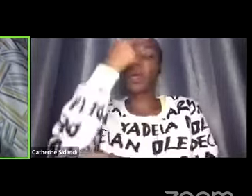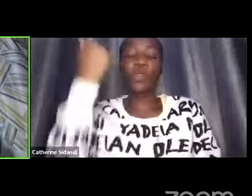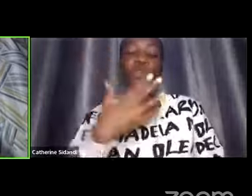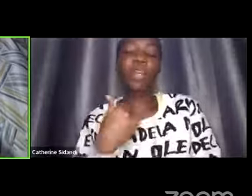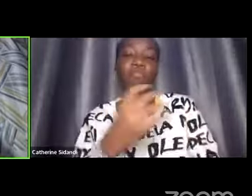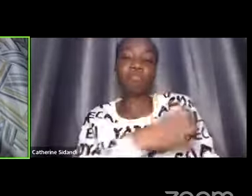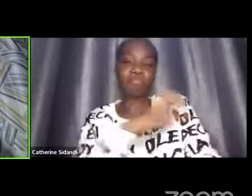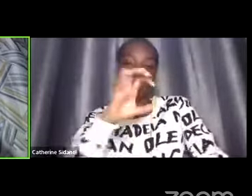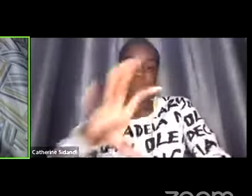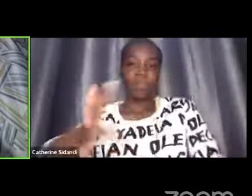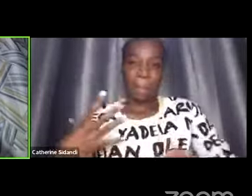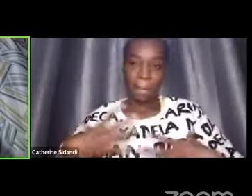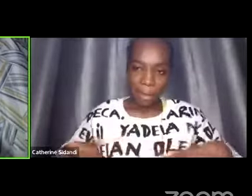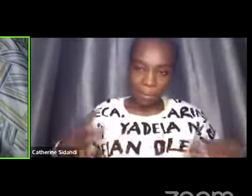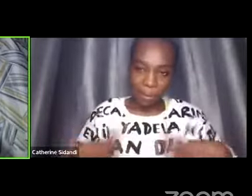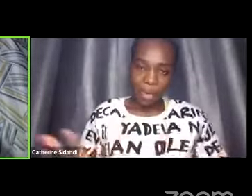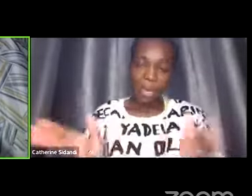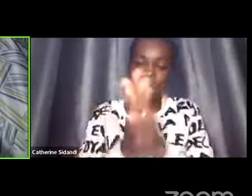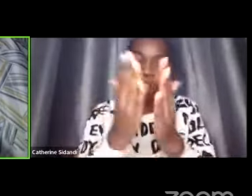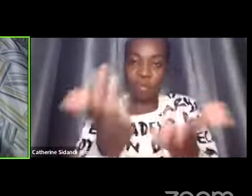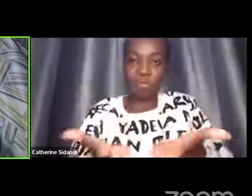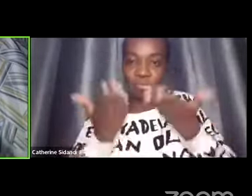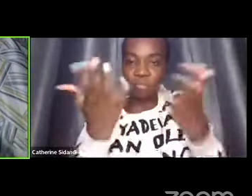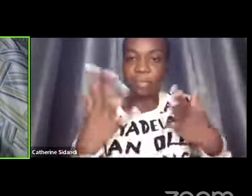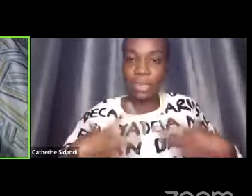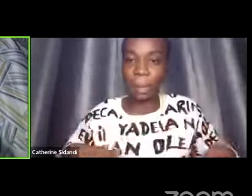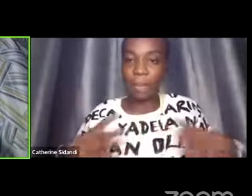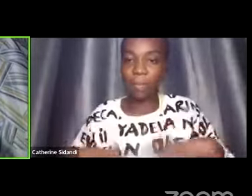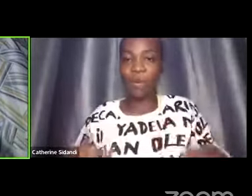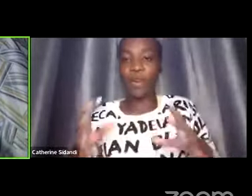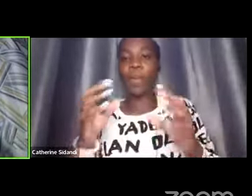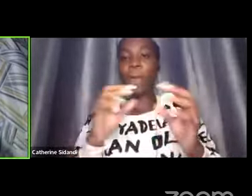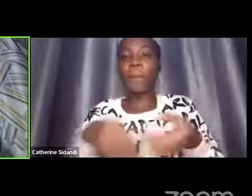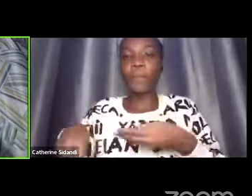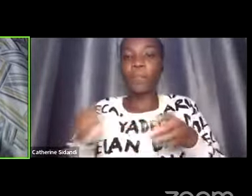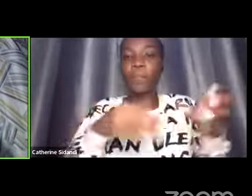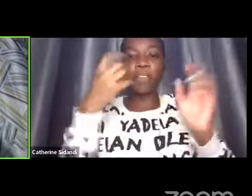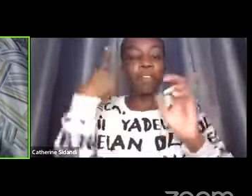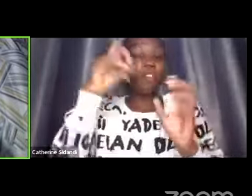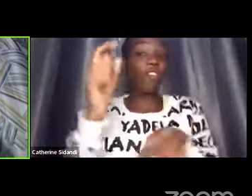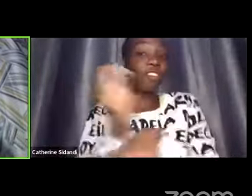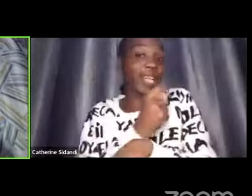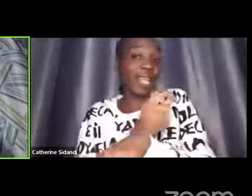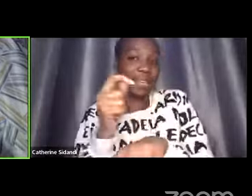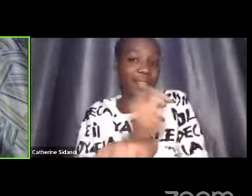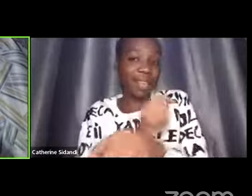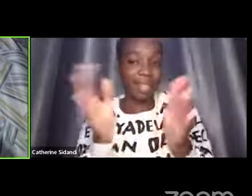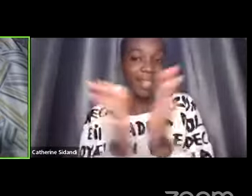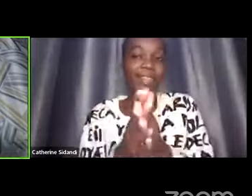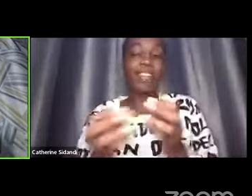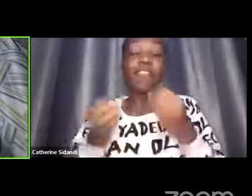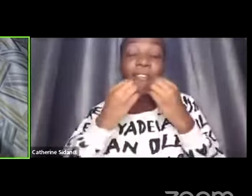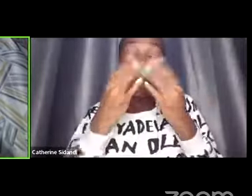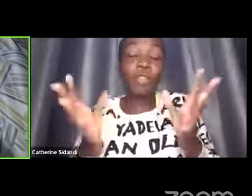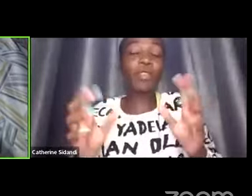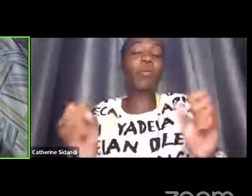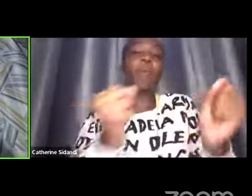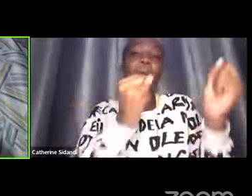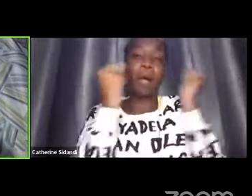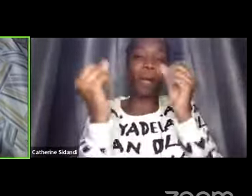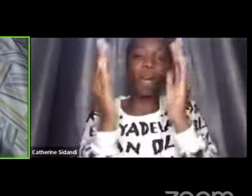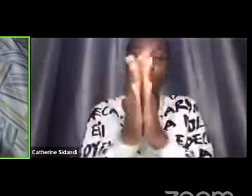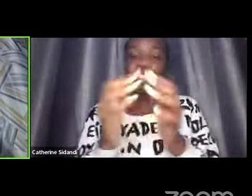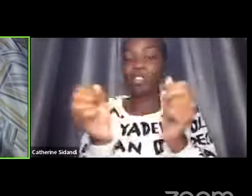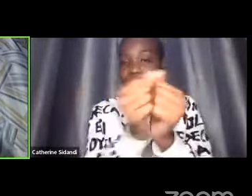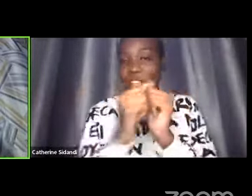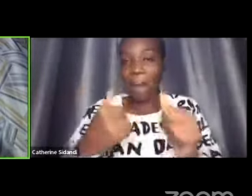people and offer people an opportunity for training and for information, because information is power. And then with me is my